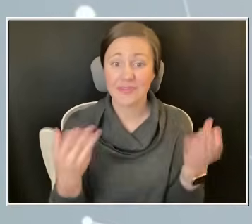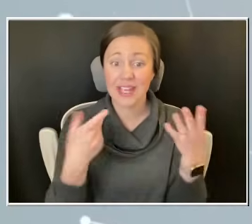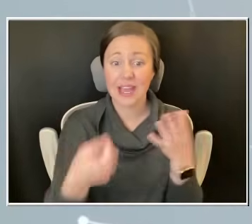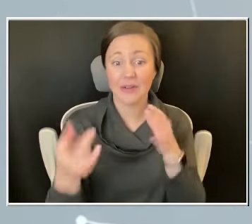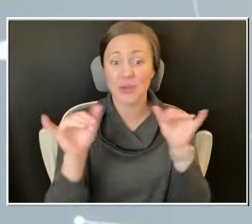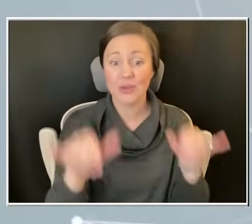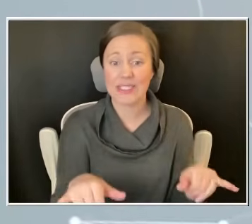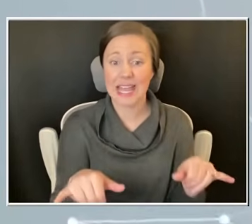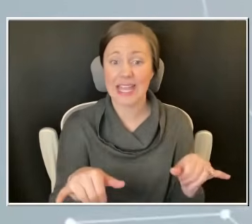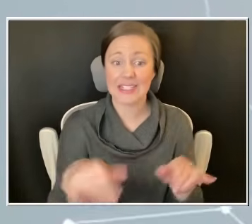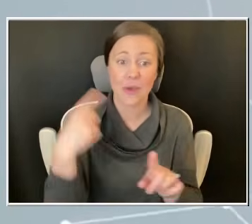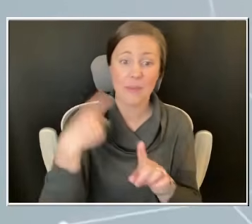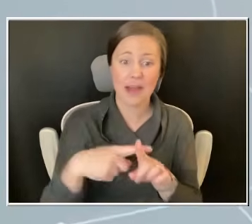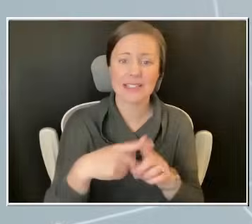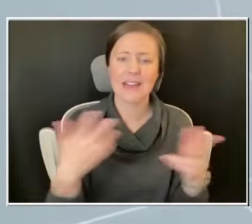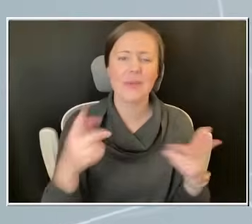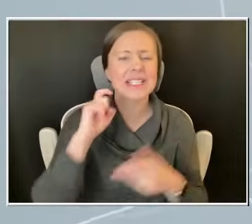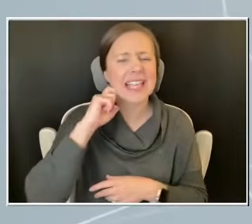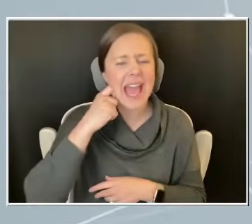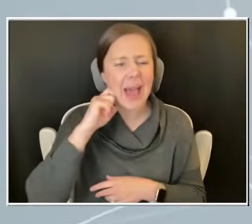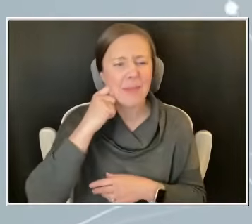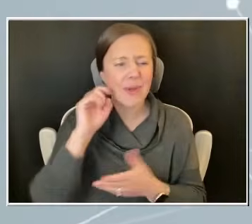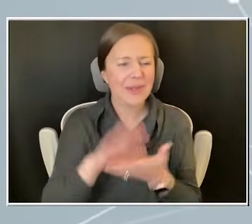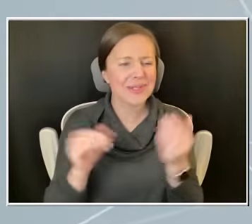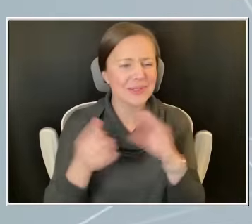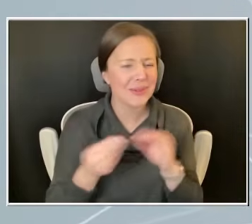What's this Apple story, by the way?